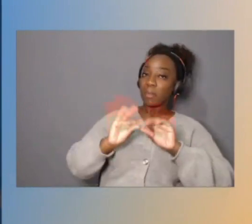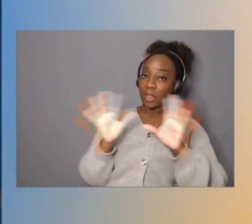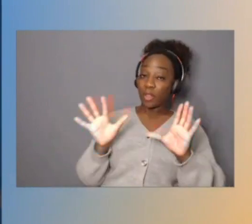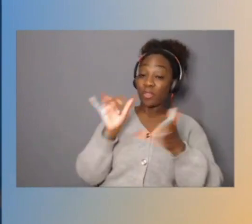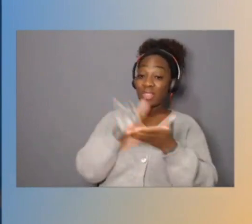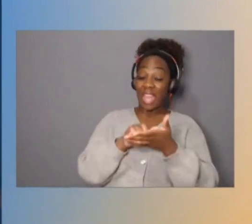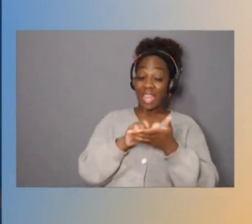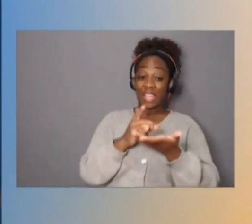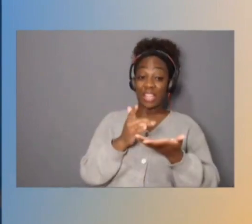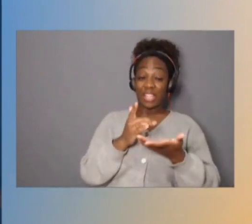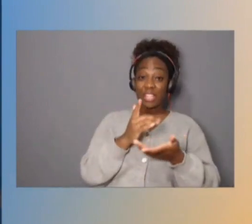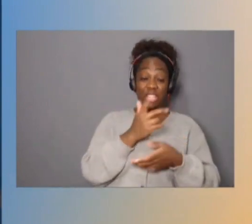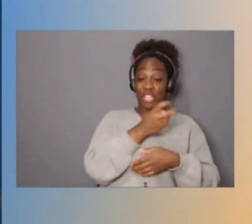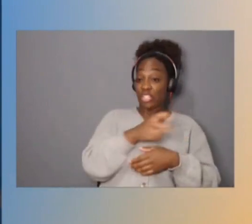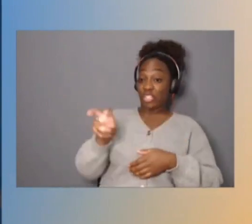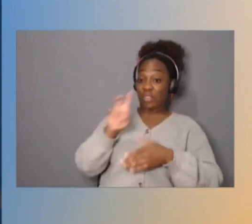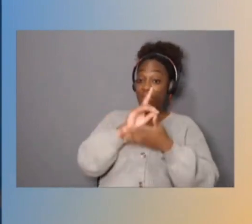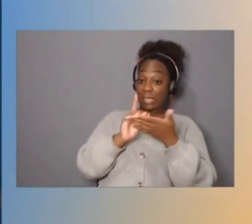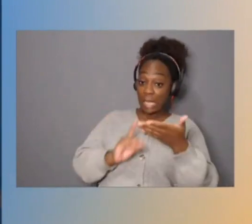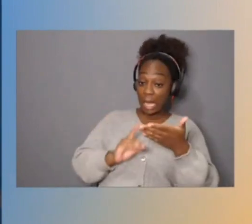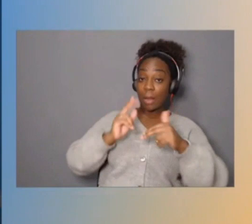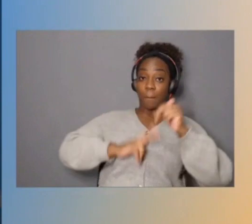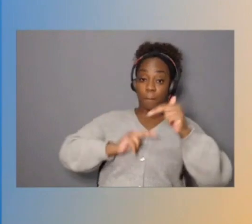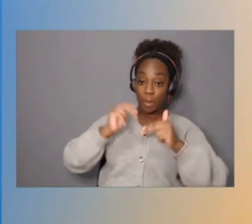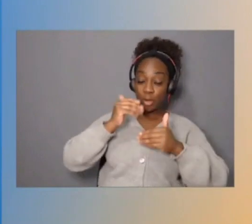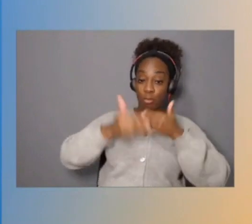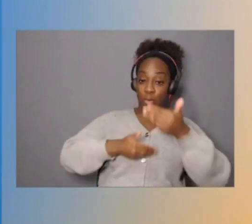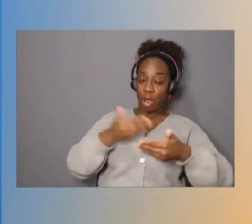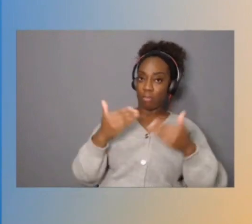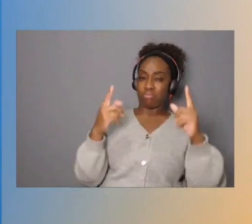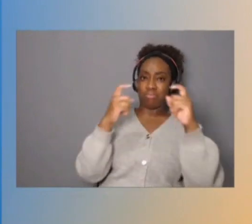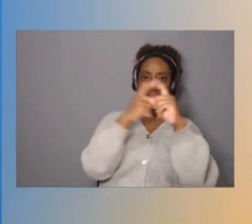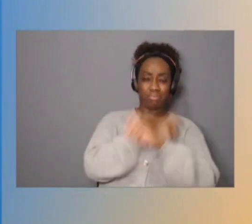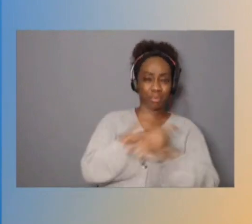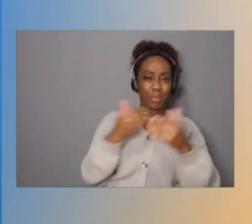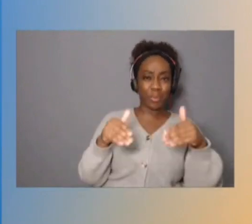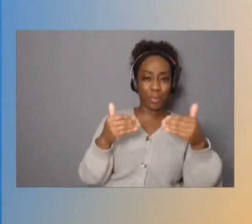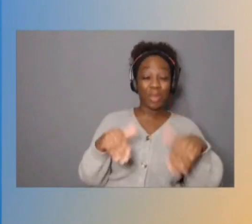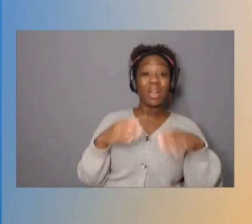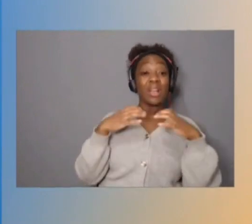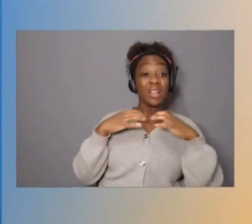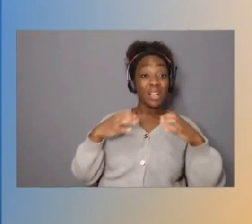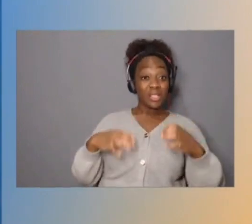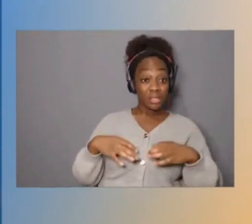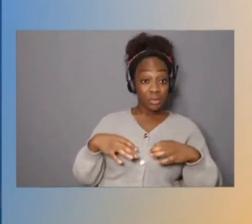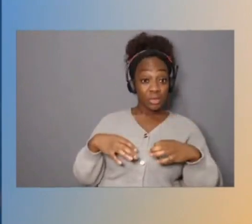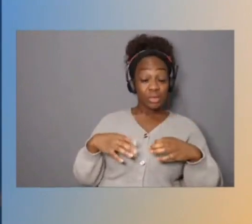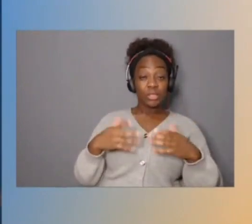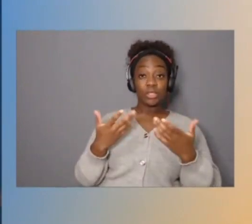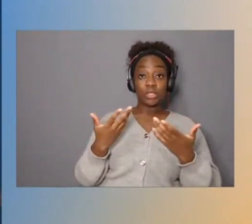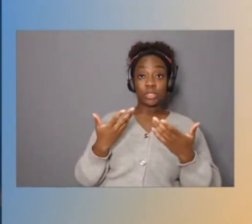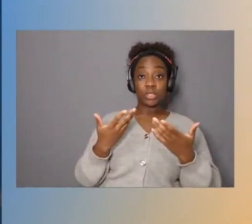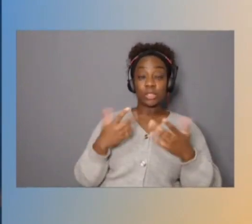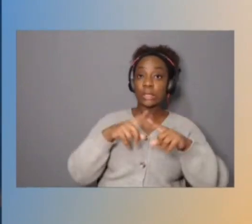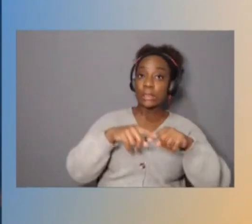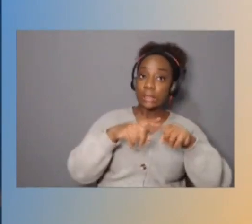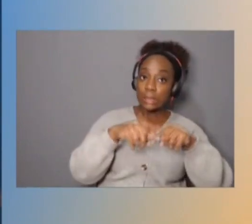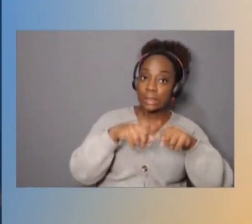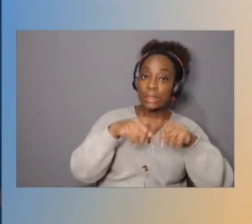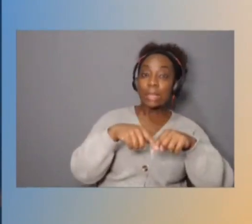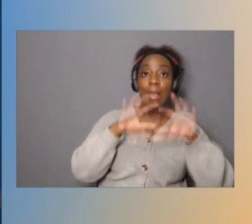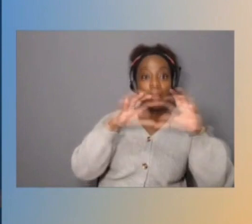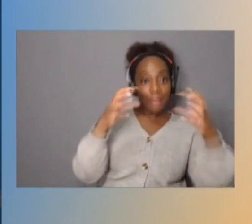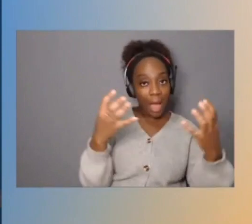super complex, and customers are leaning on the cloud more and more to develop